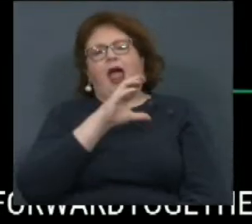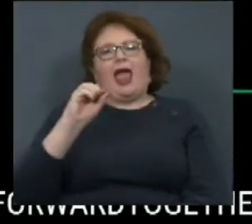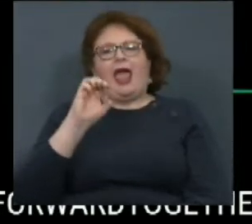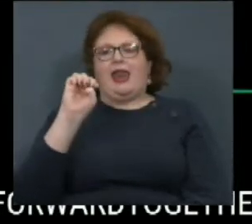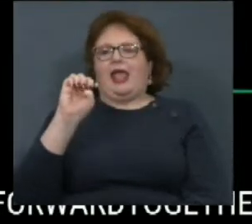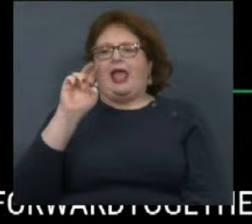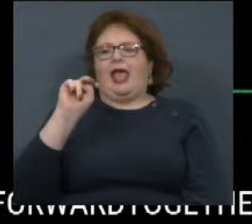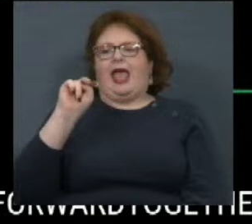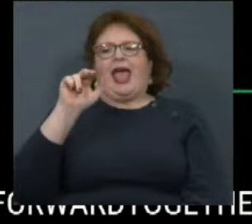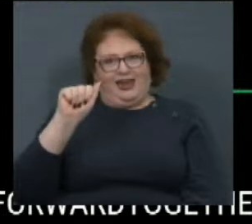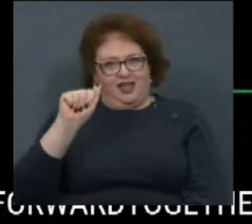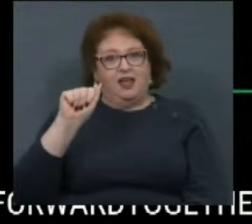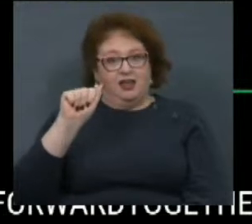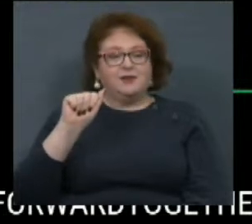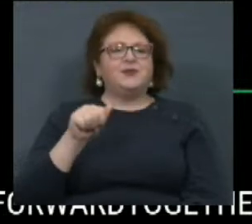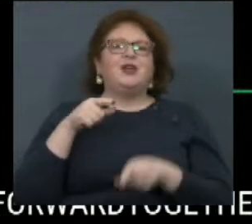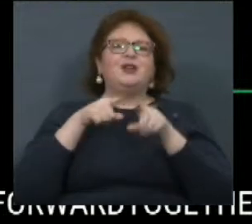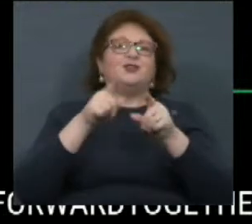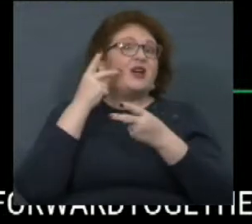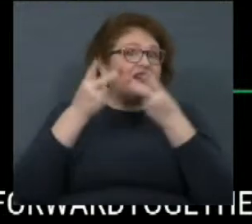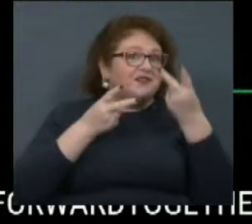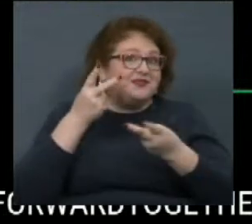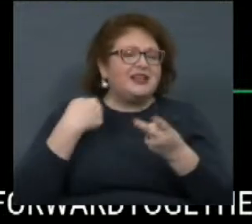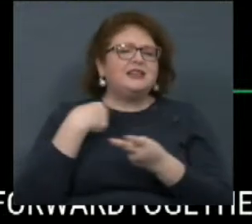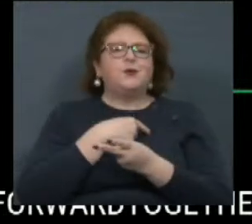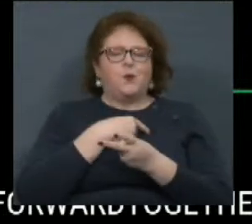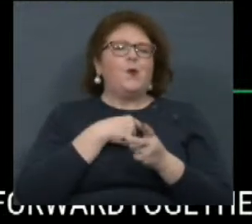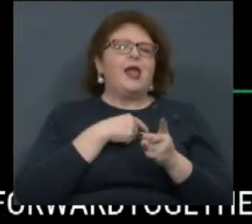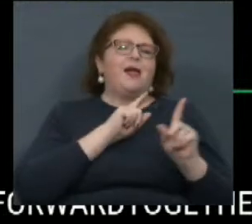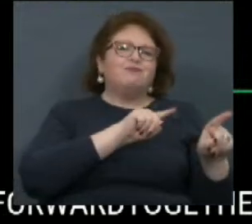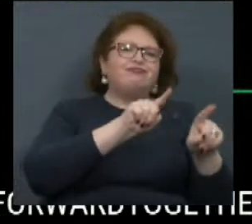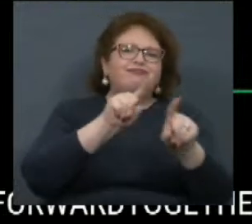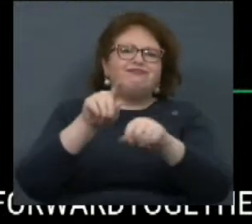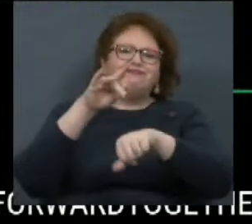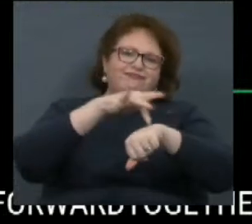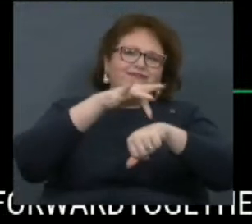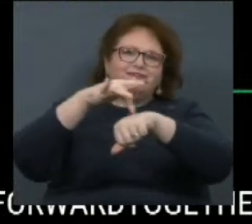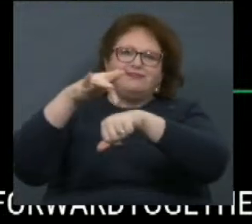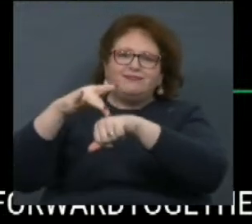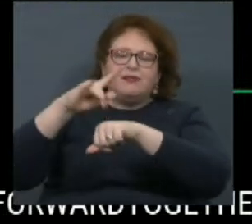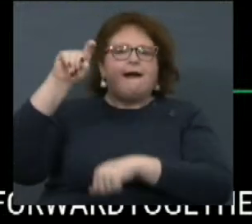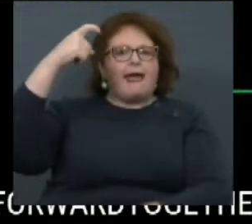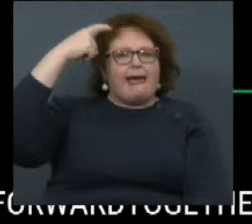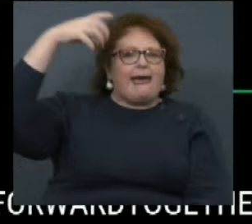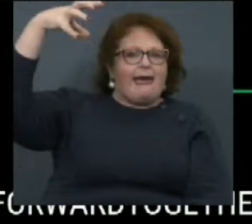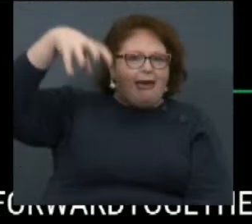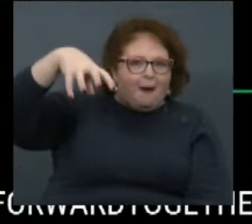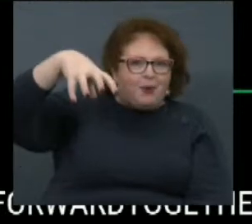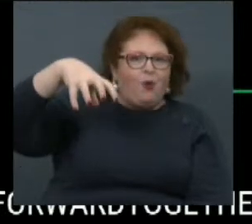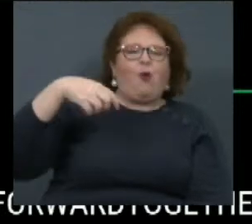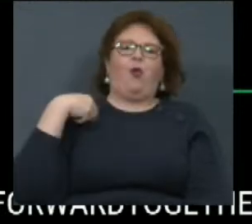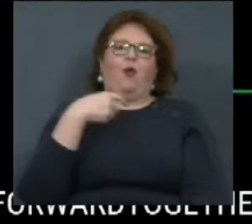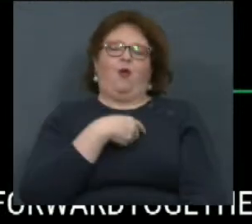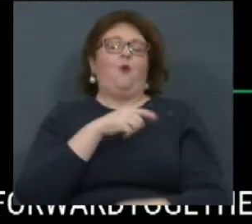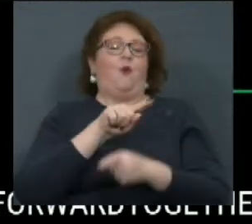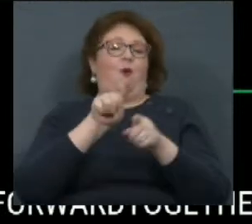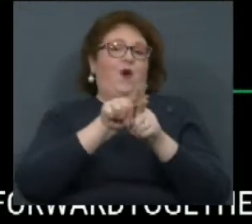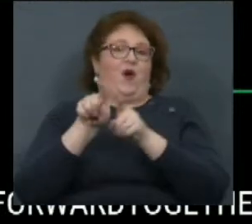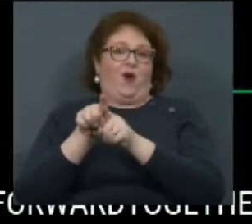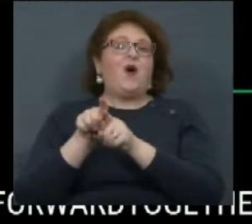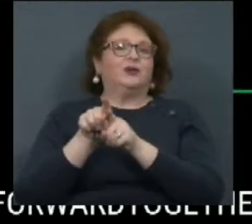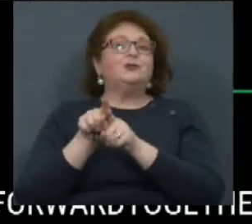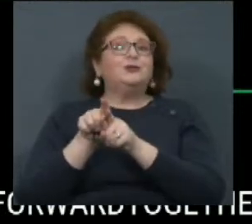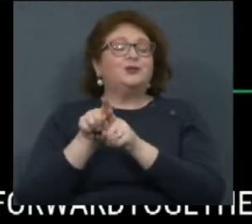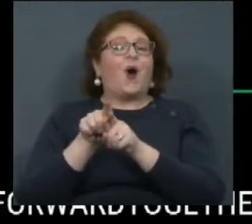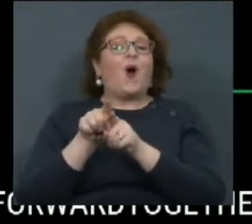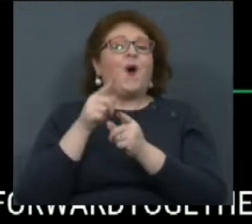During that visit, of course, we took them to some of our other landmarks. We went to the Capitol. We also ended our trip with being able to